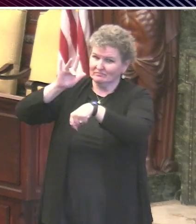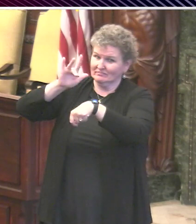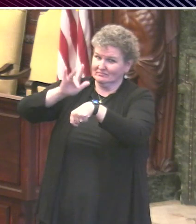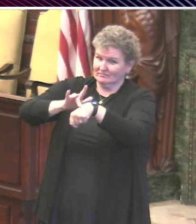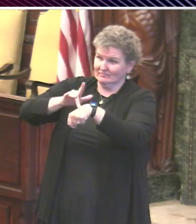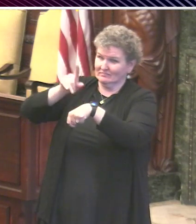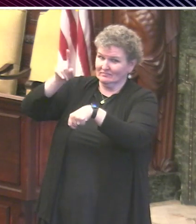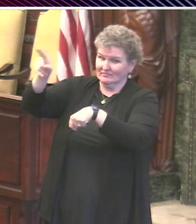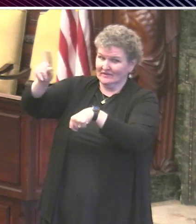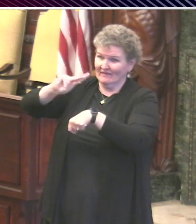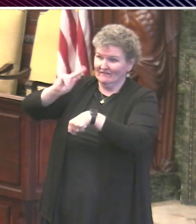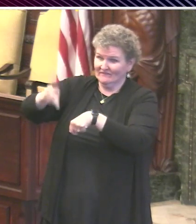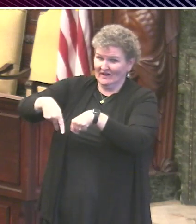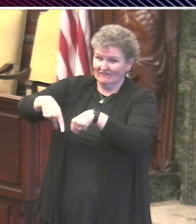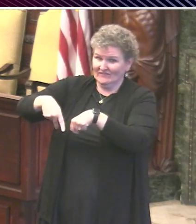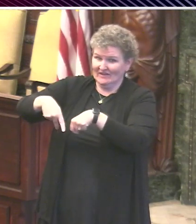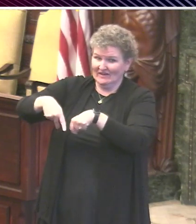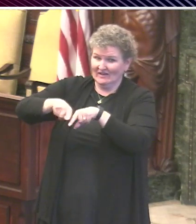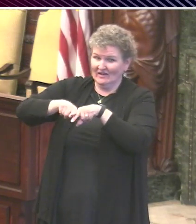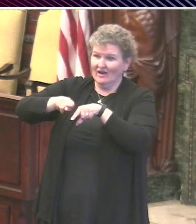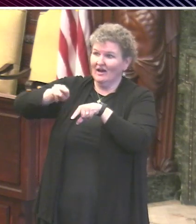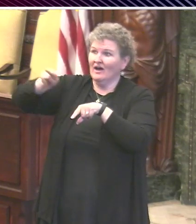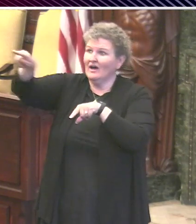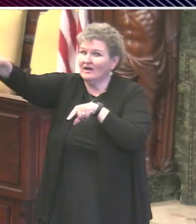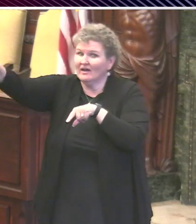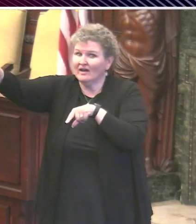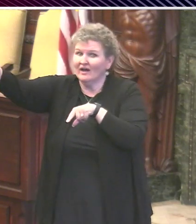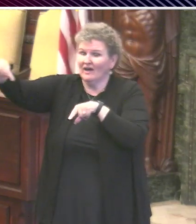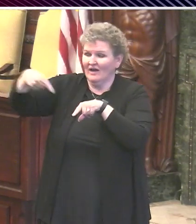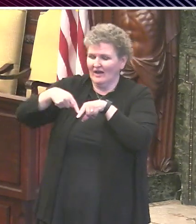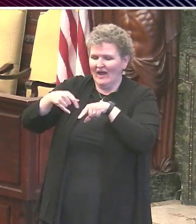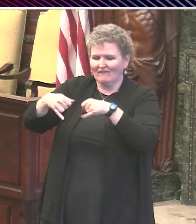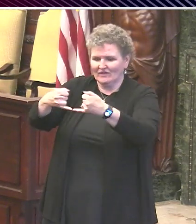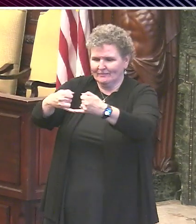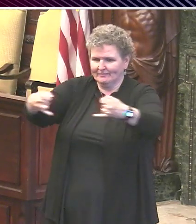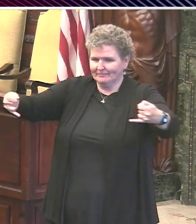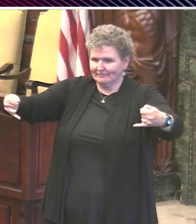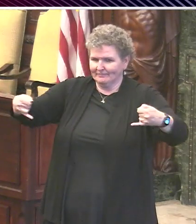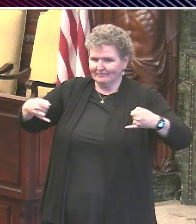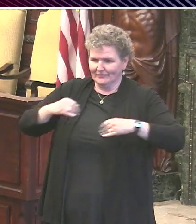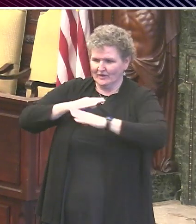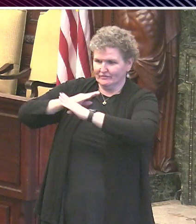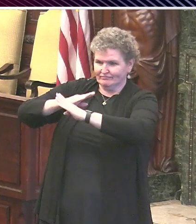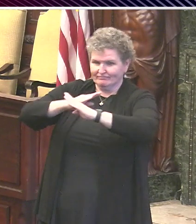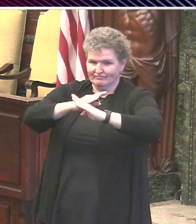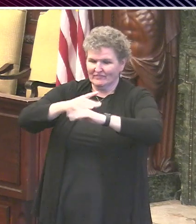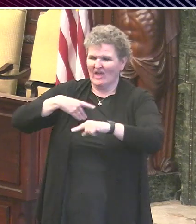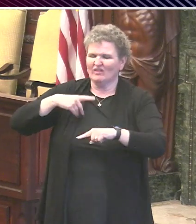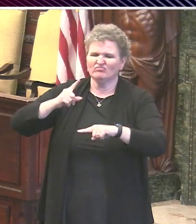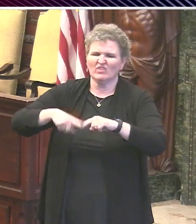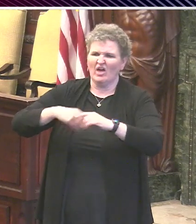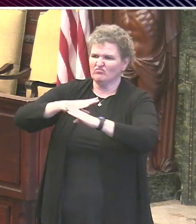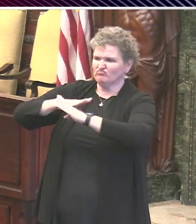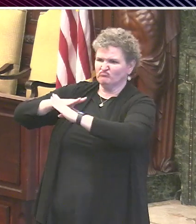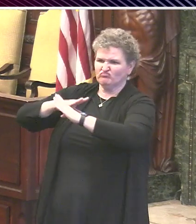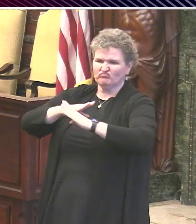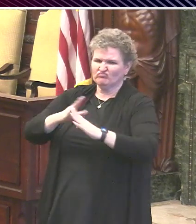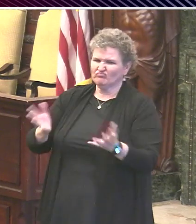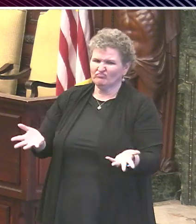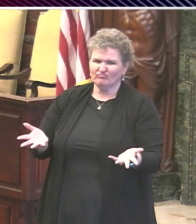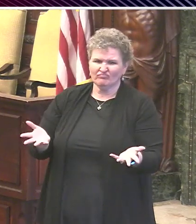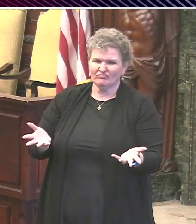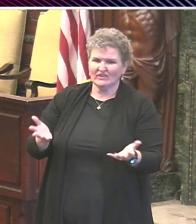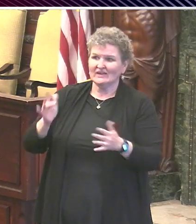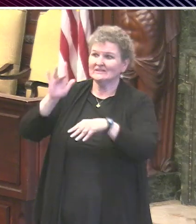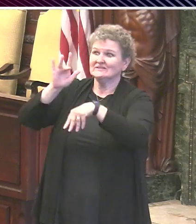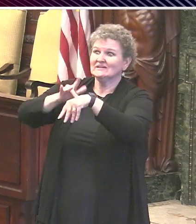out. We don't have, borders and border guards here. We do have our recommendations that when people travel from a high incidence area, that includes Florida,